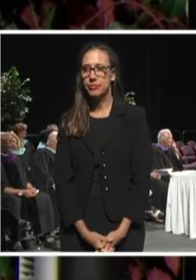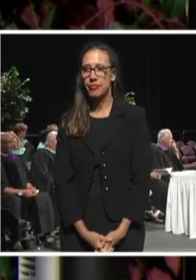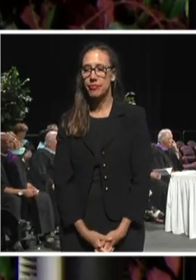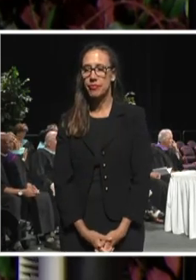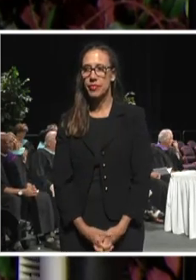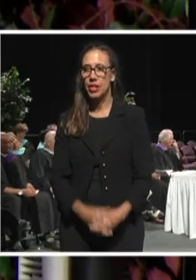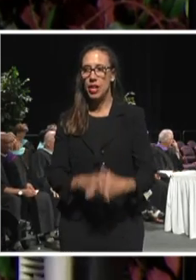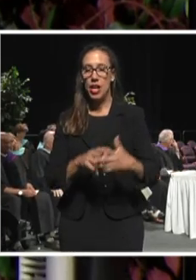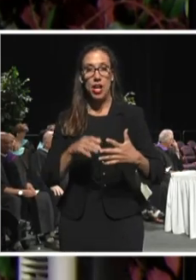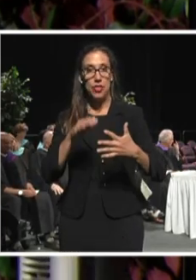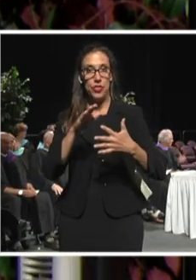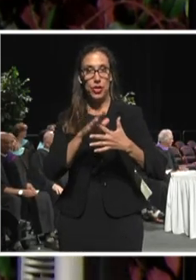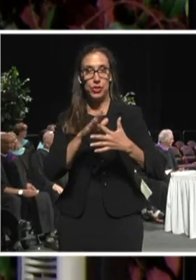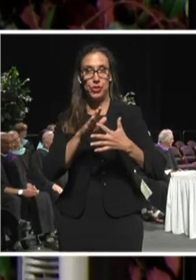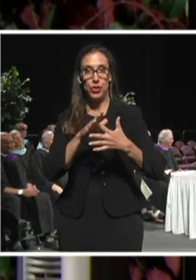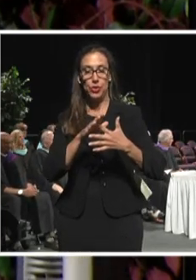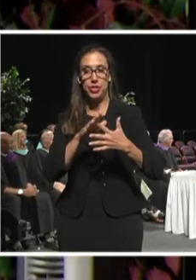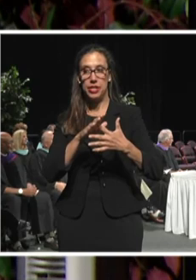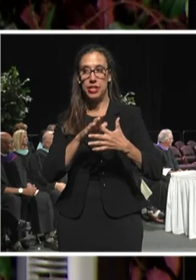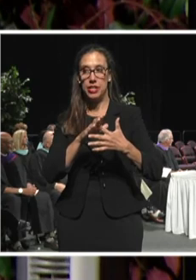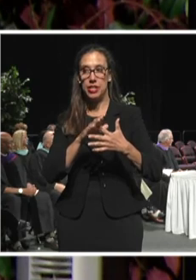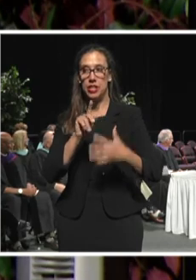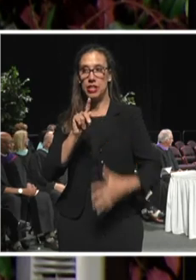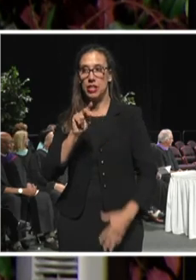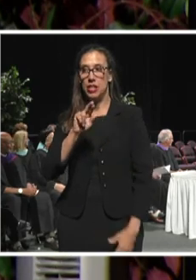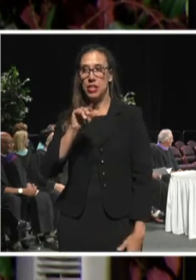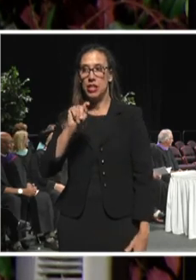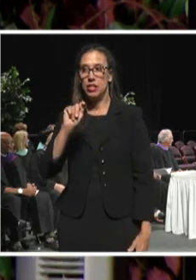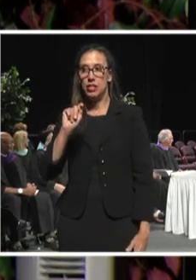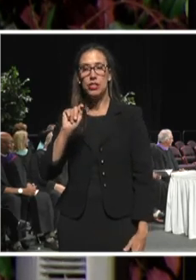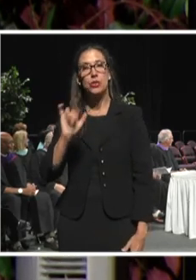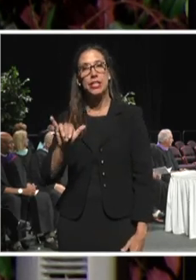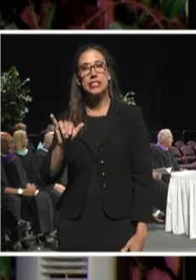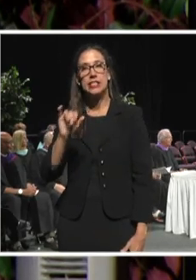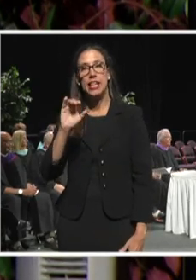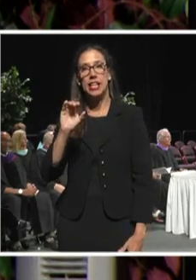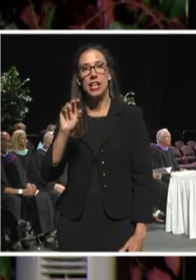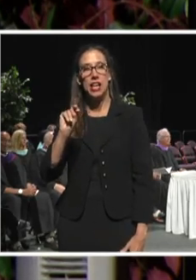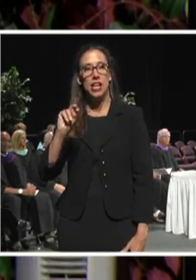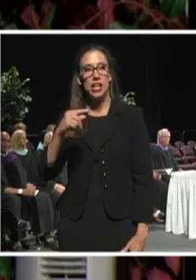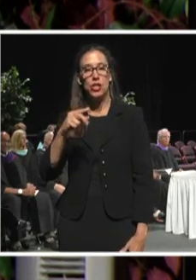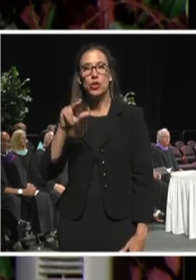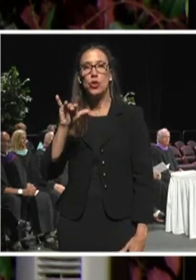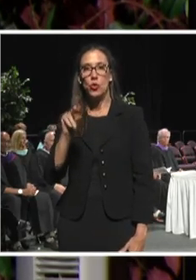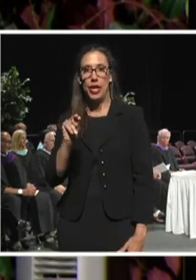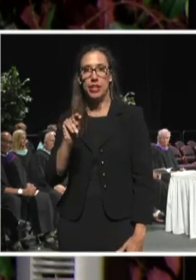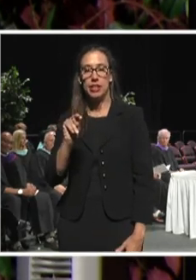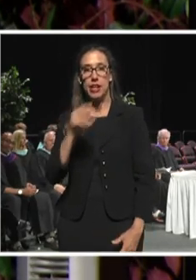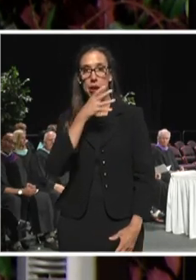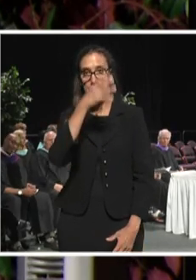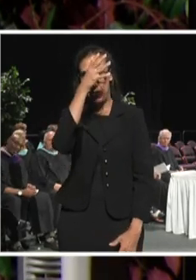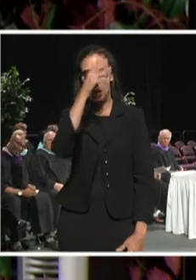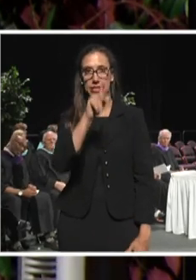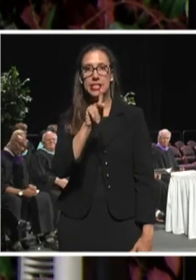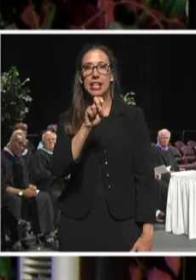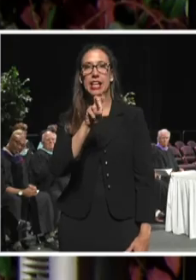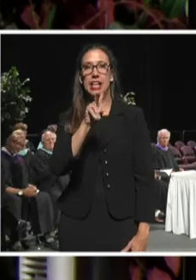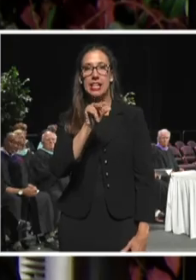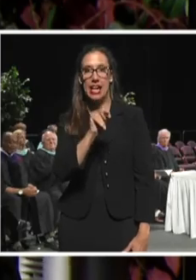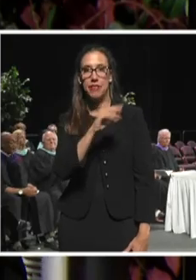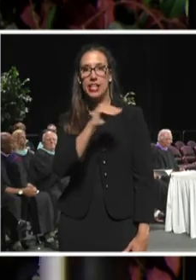Our salutatorian is Miss Christy Nguyen. Christy is the daughter of Kevin and Tracy